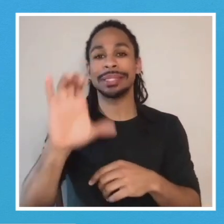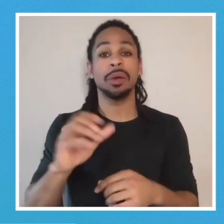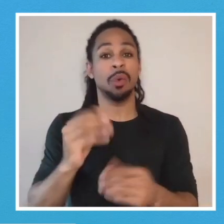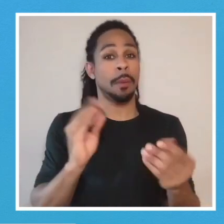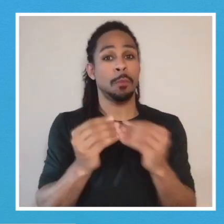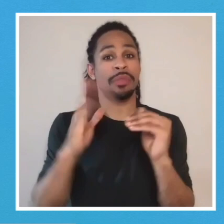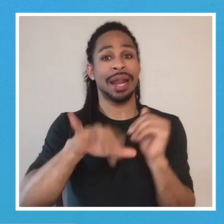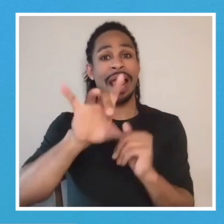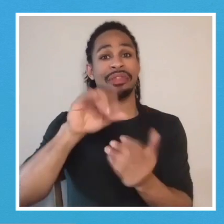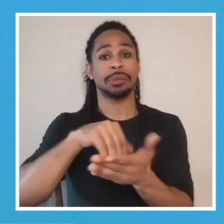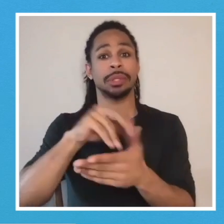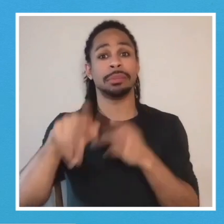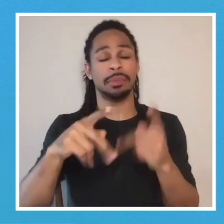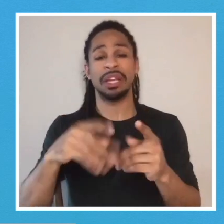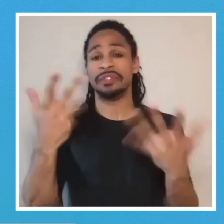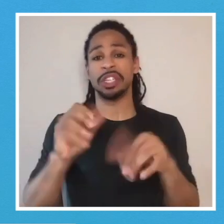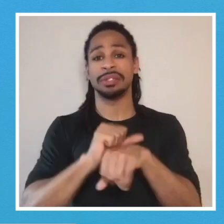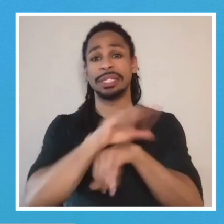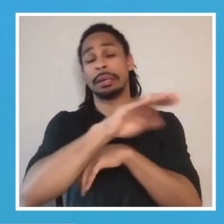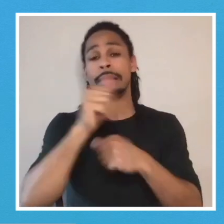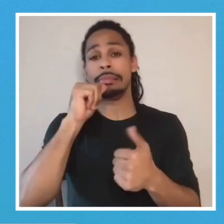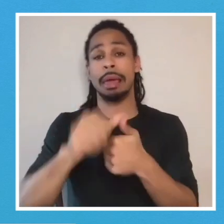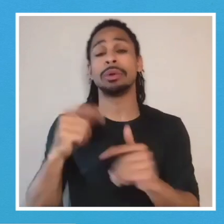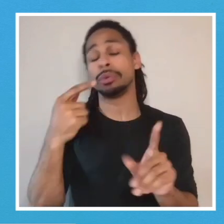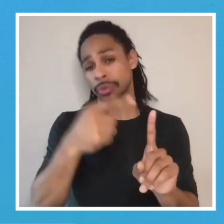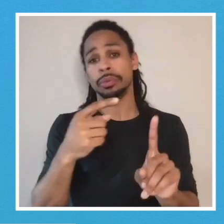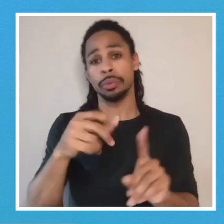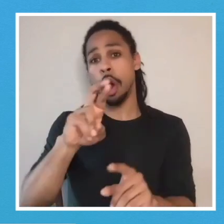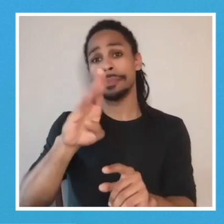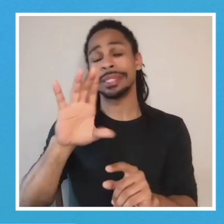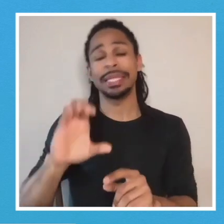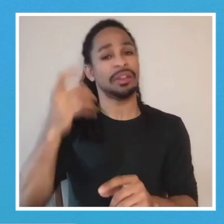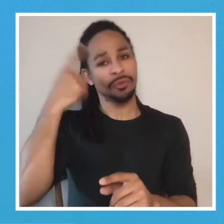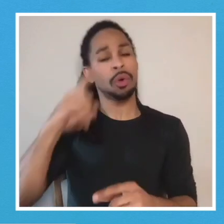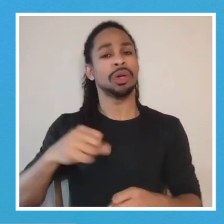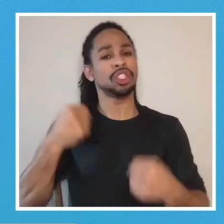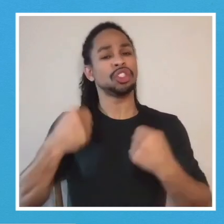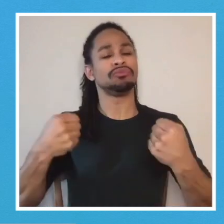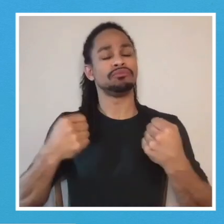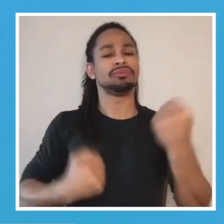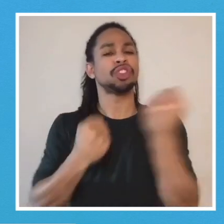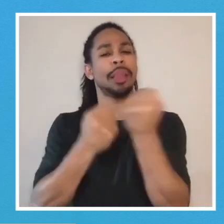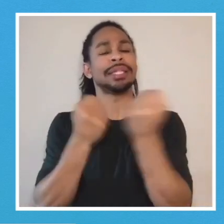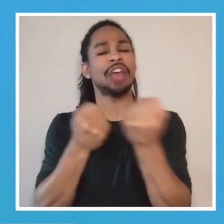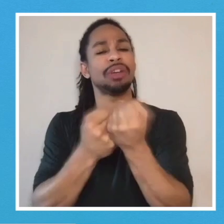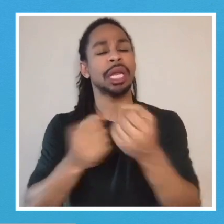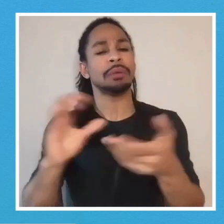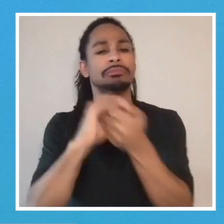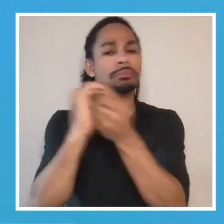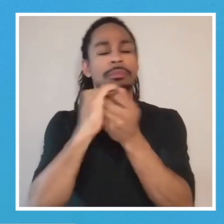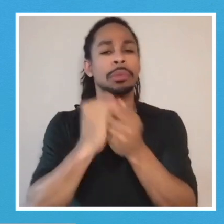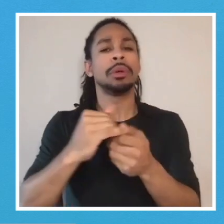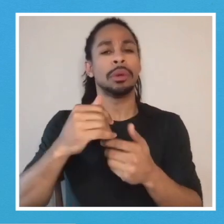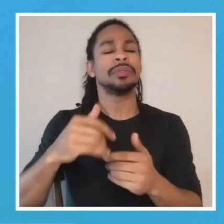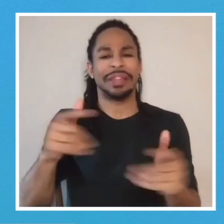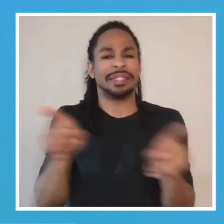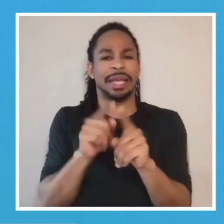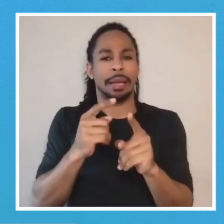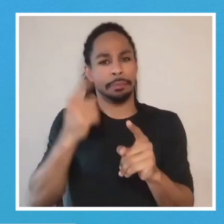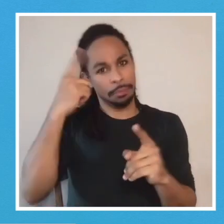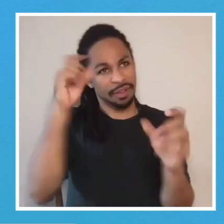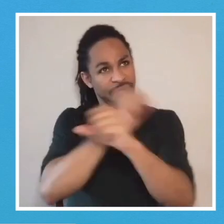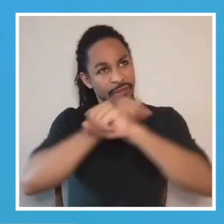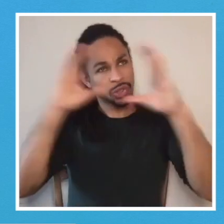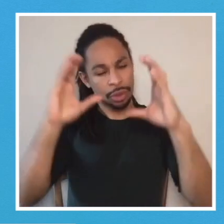sent a letter to RBC in solidarity with the Wet'suwet'en people, in solidarity with impacted communities like mine, to see divestment happen